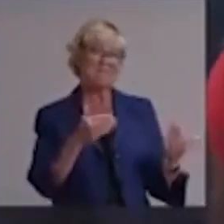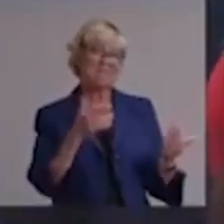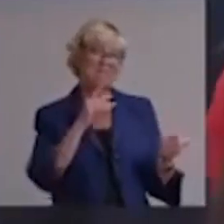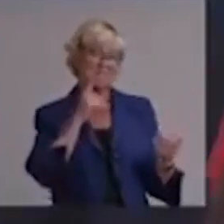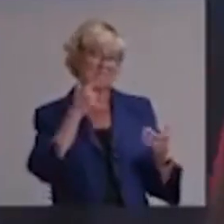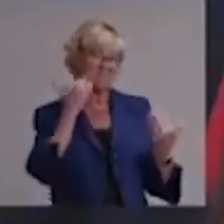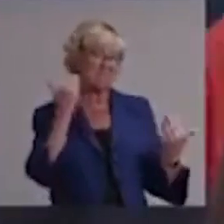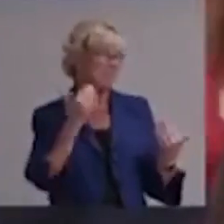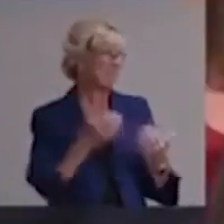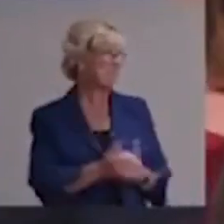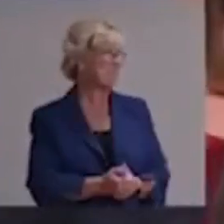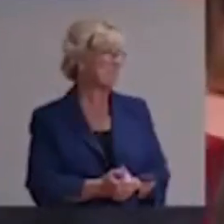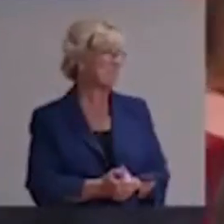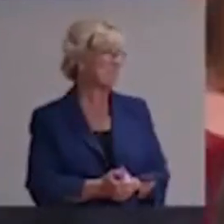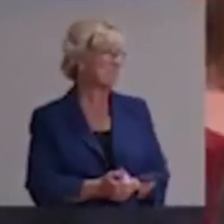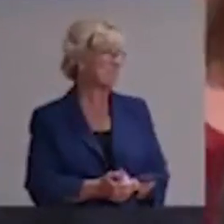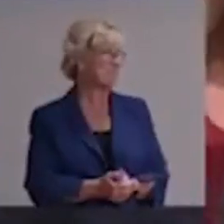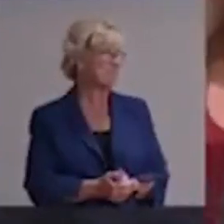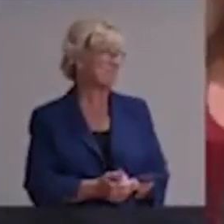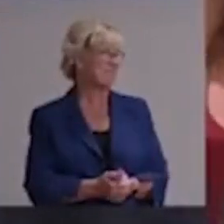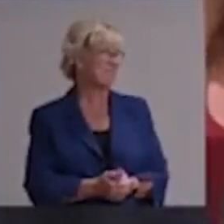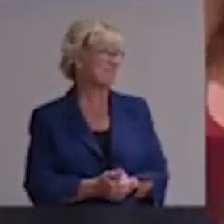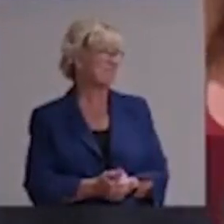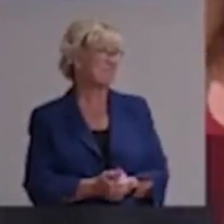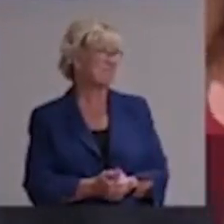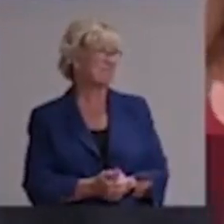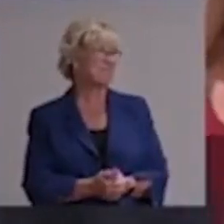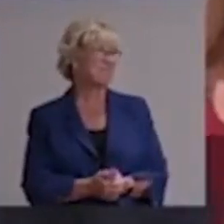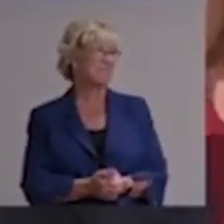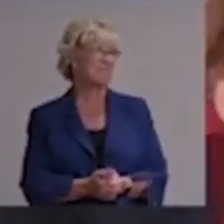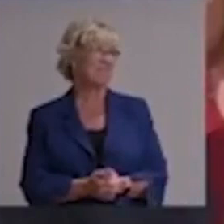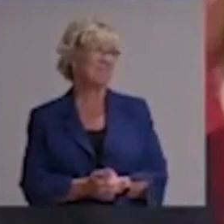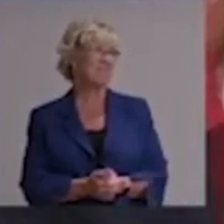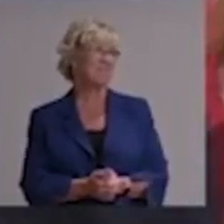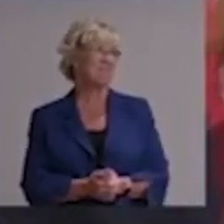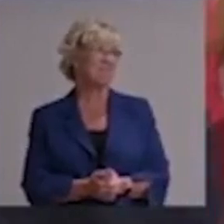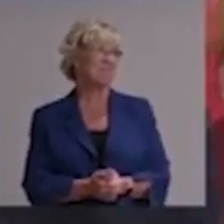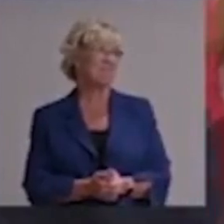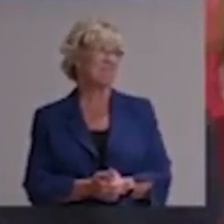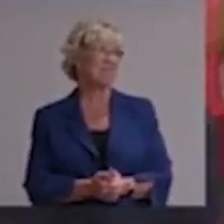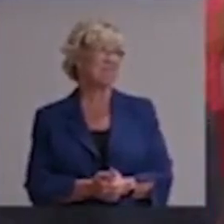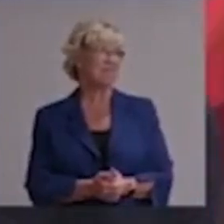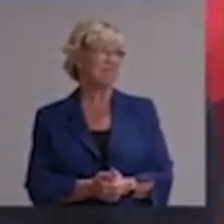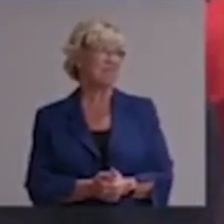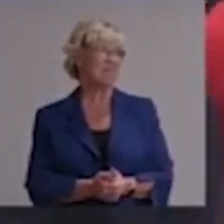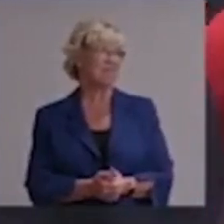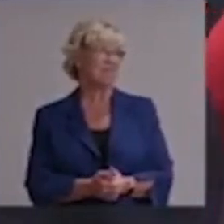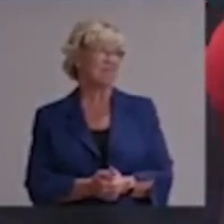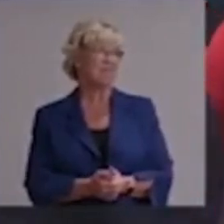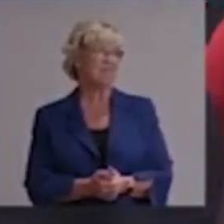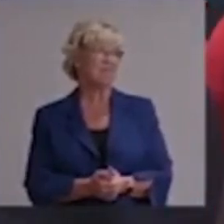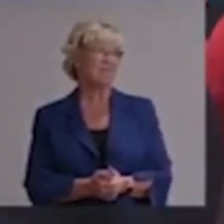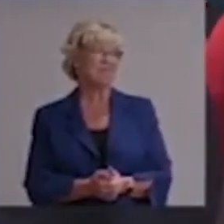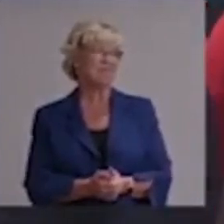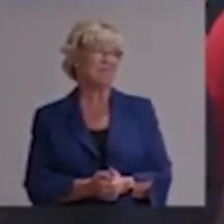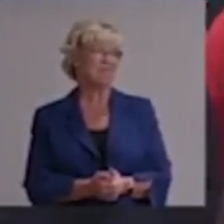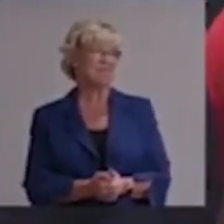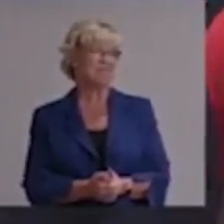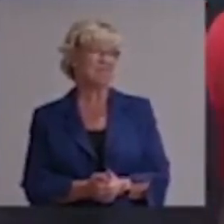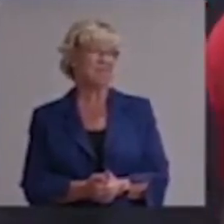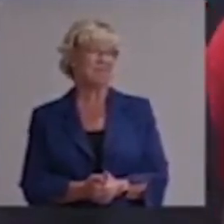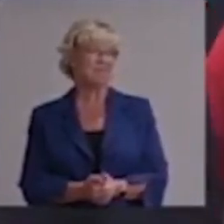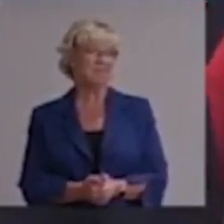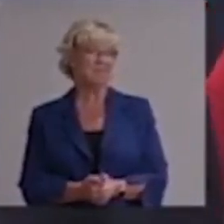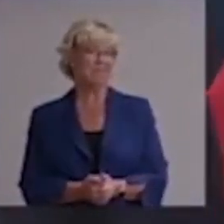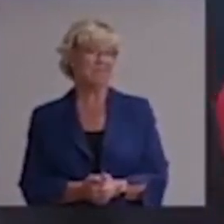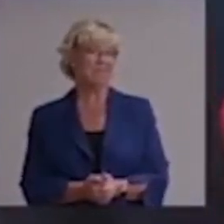tell. For more information on this, I will be releasing a video based on the press conference where these bills were signed because they are a